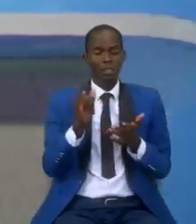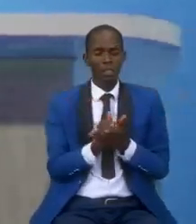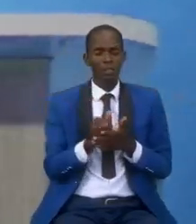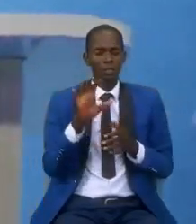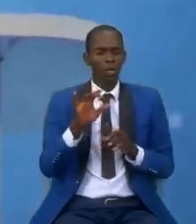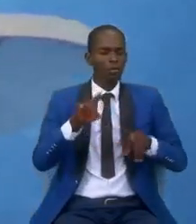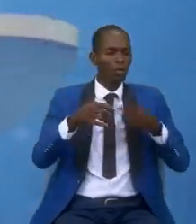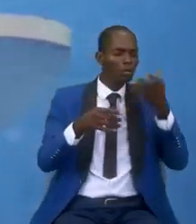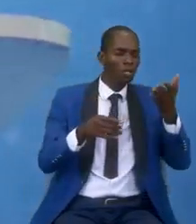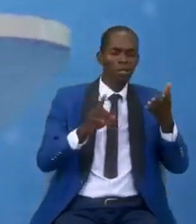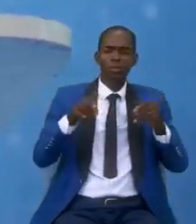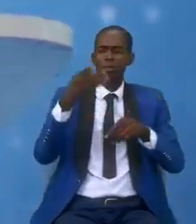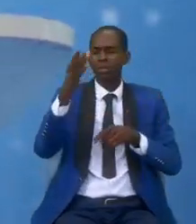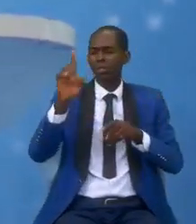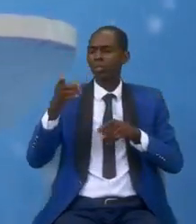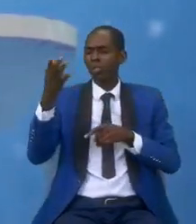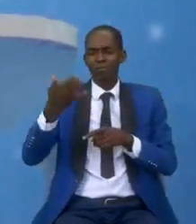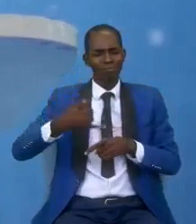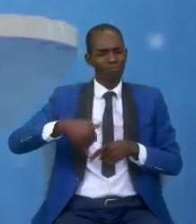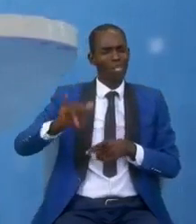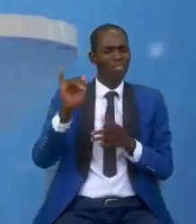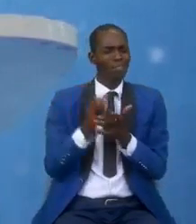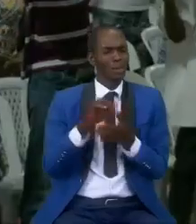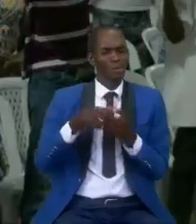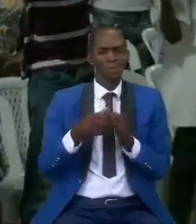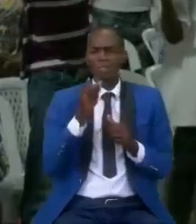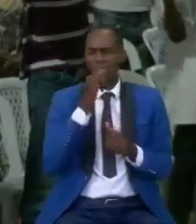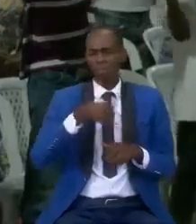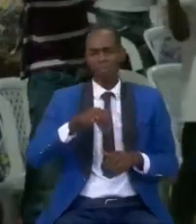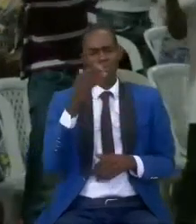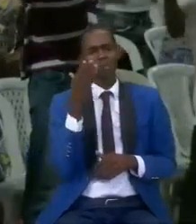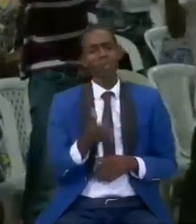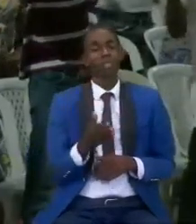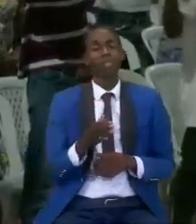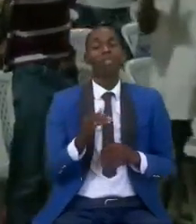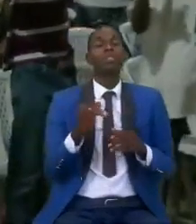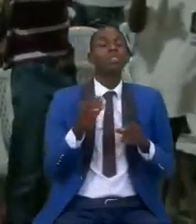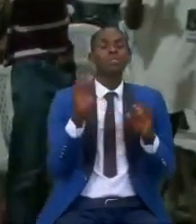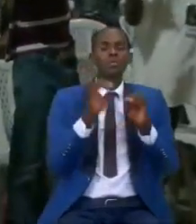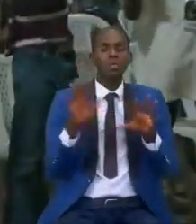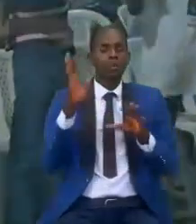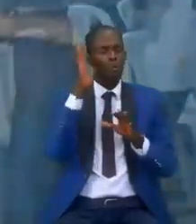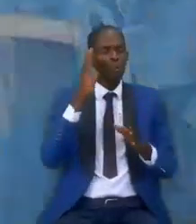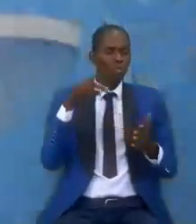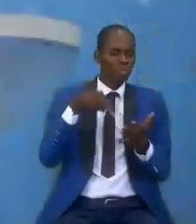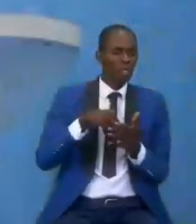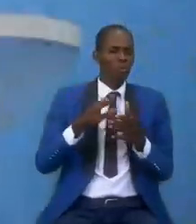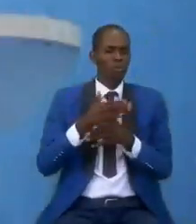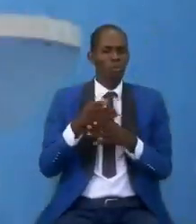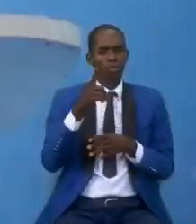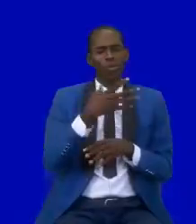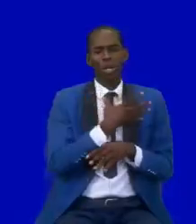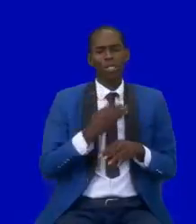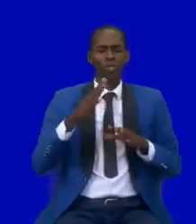pray nothing will stand between you and your healing. No hindrance to your healing